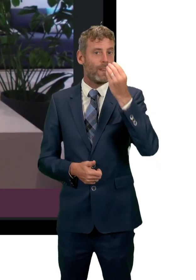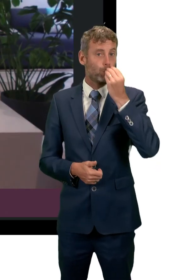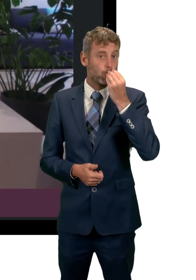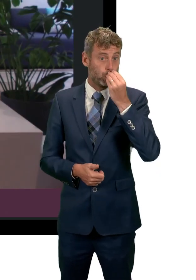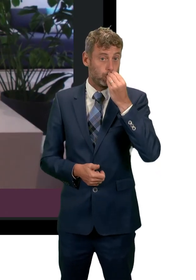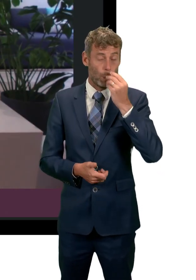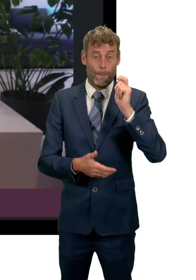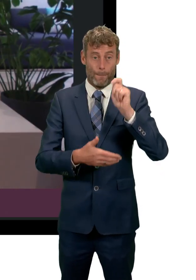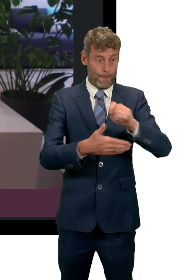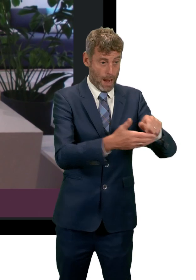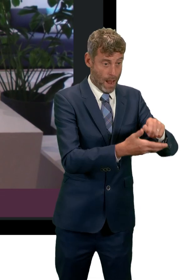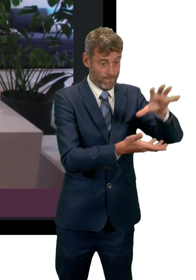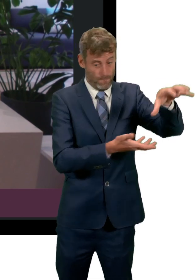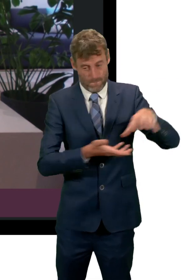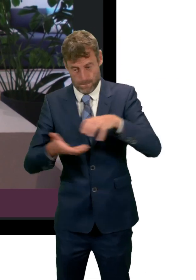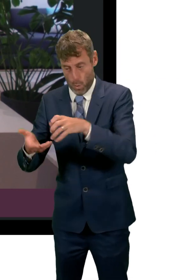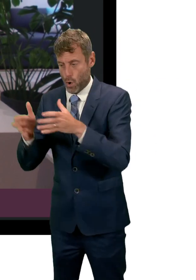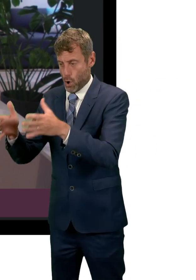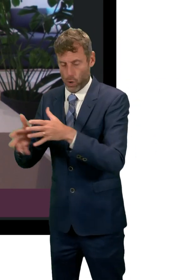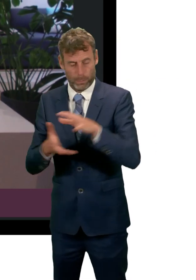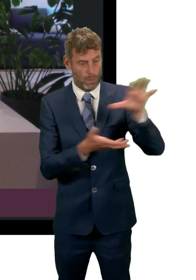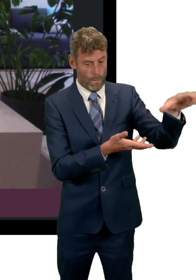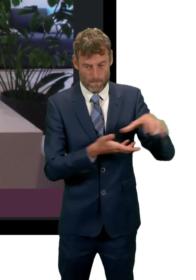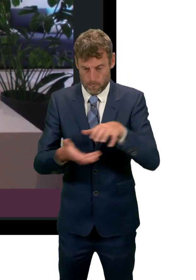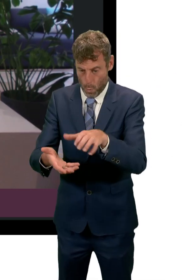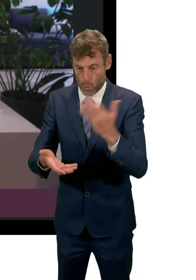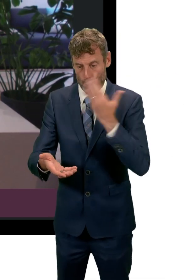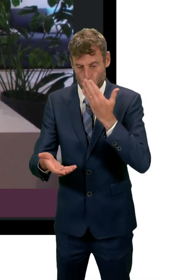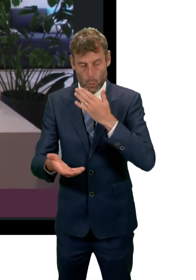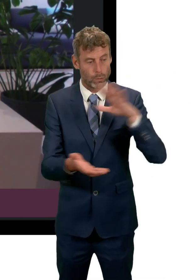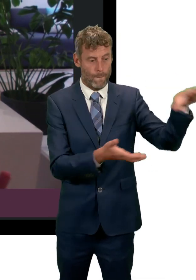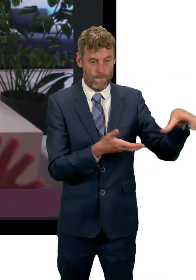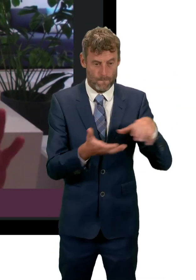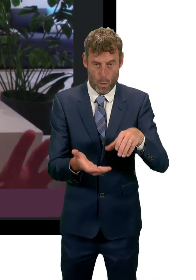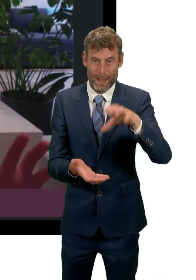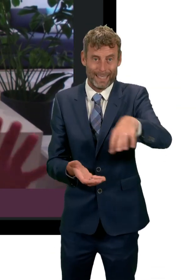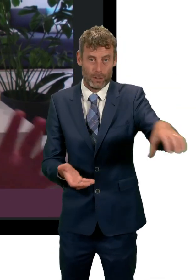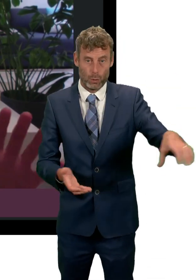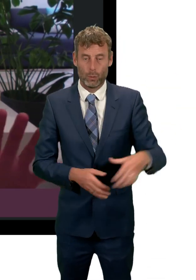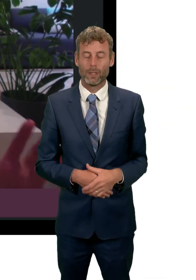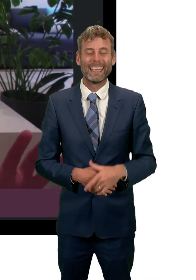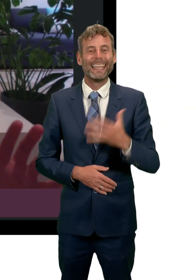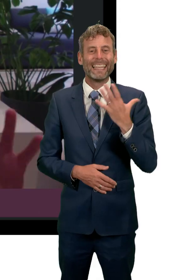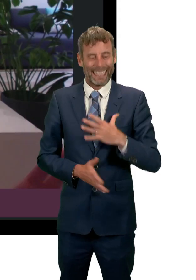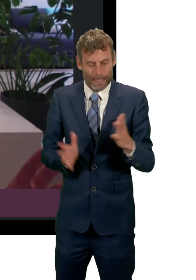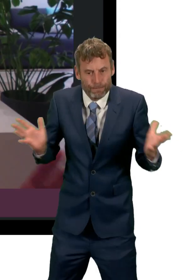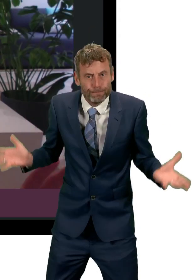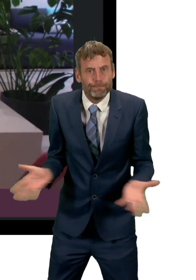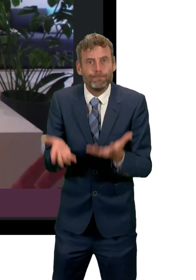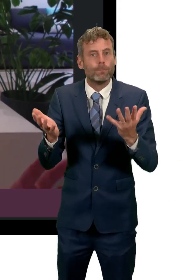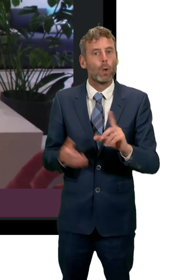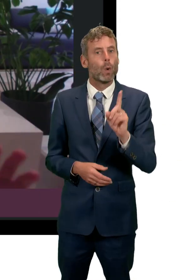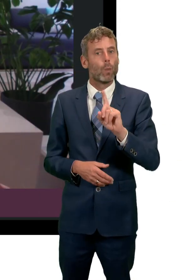schools, school feeding. That's institutions. Second, incentives. There, it's about using appropriate balance of tax